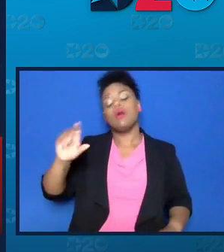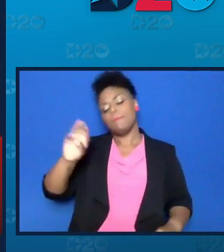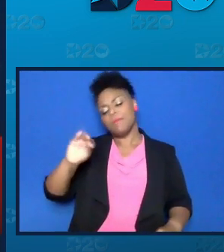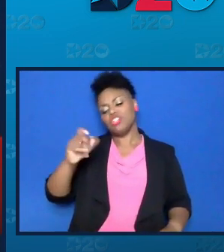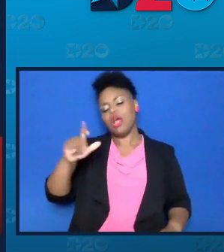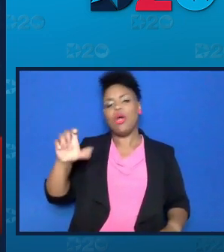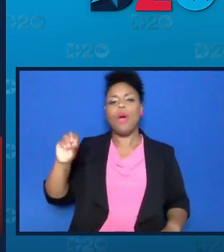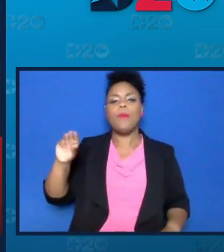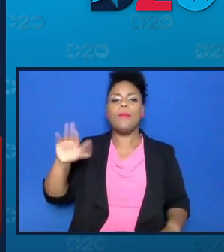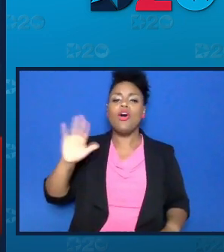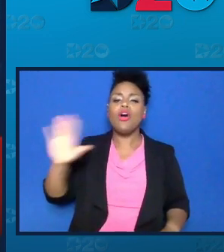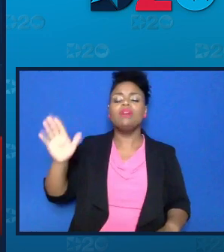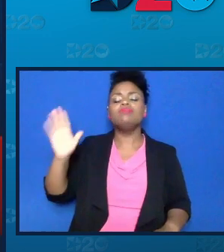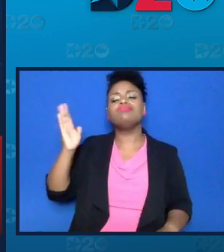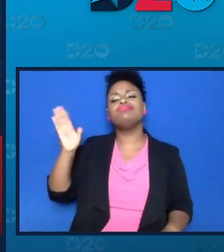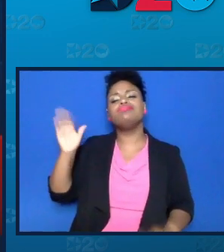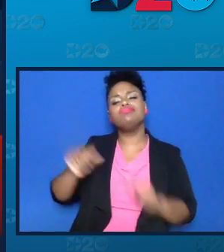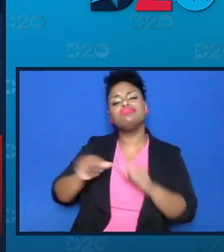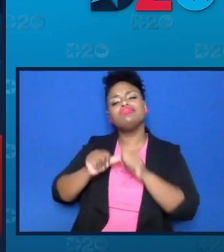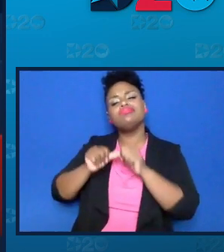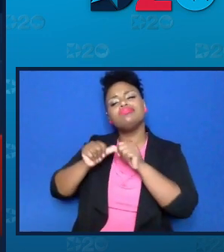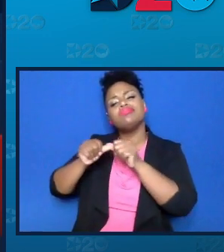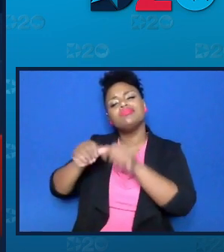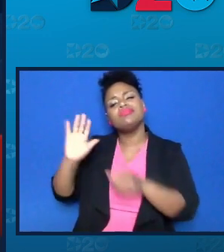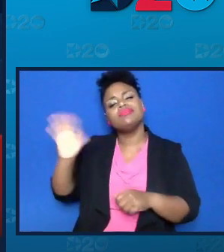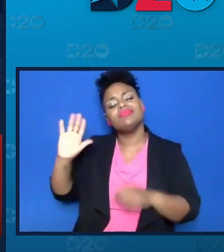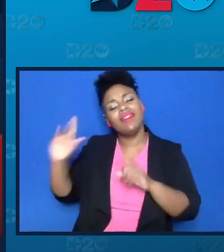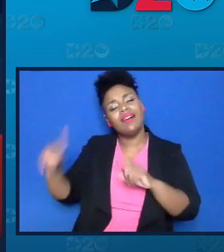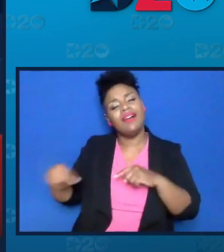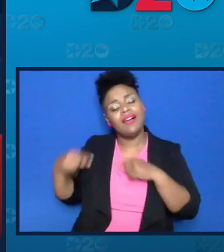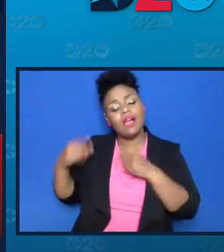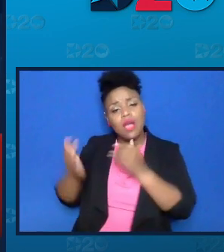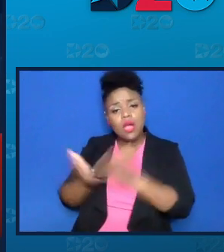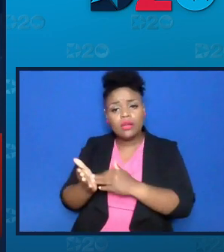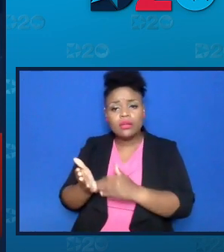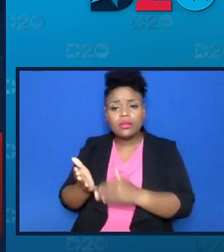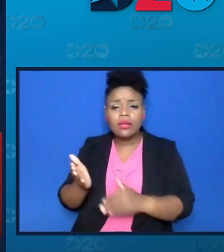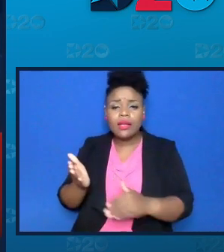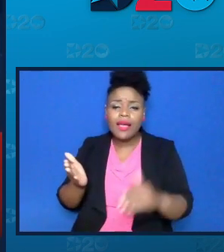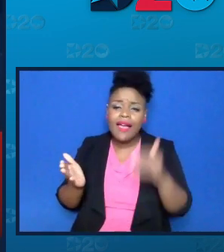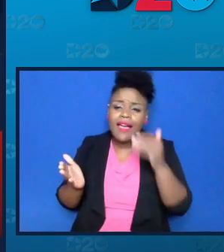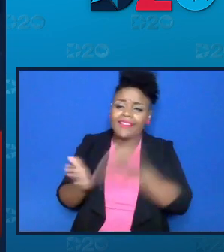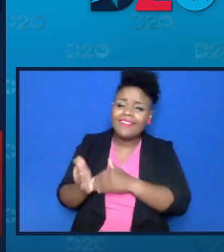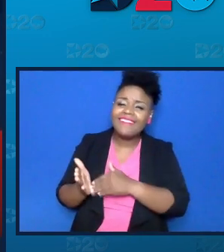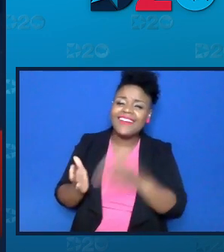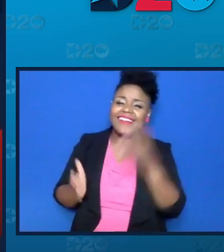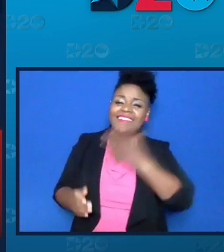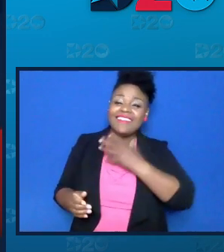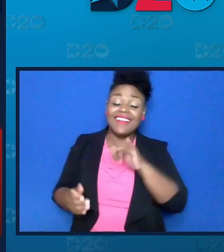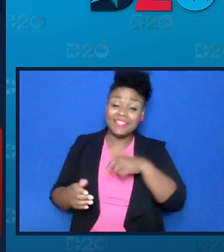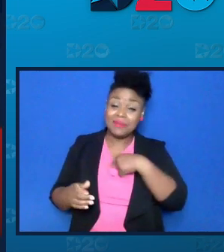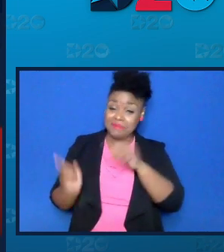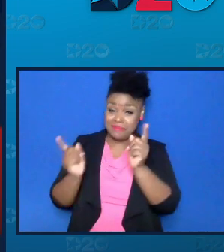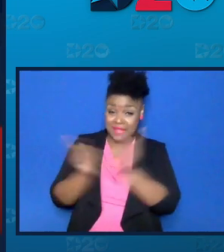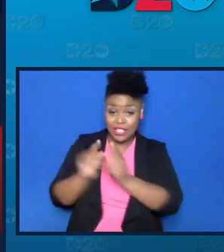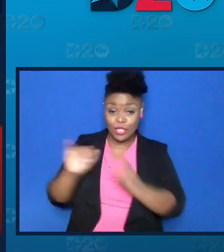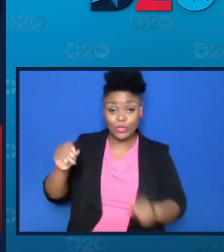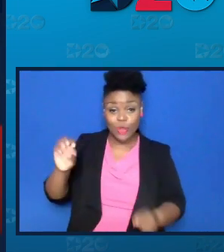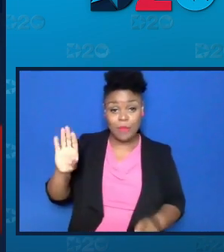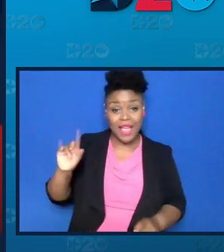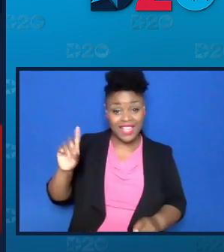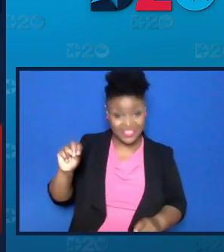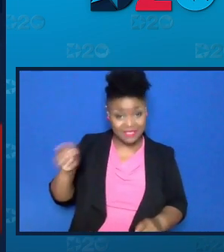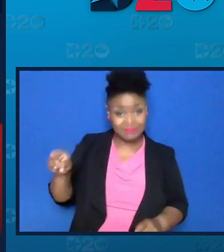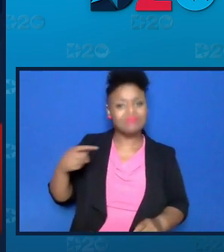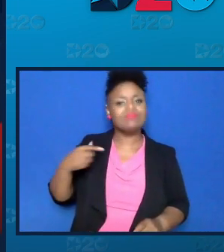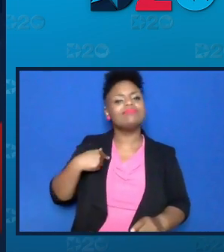I first met Joe Biden when I was doing my show, Veep. I played the vice president, and he was, in fact, the vice president, and